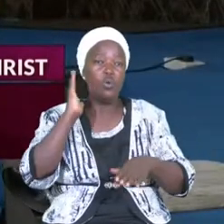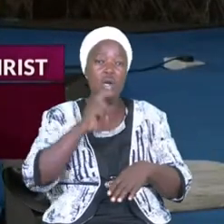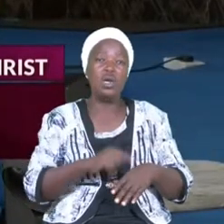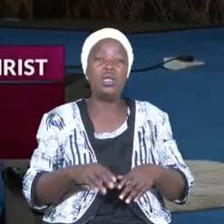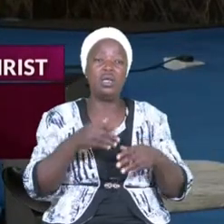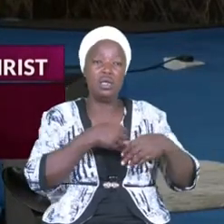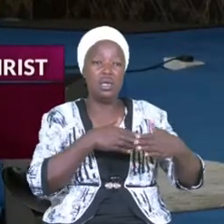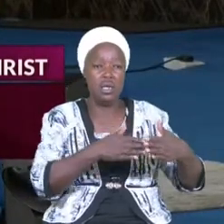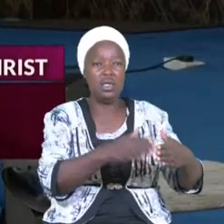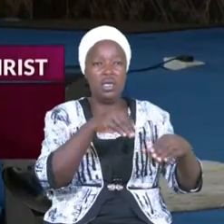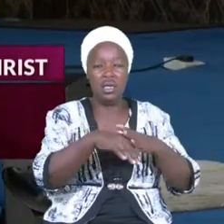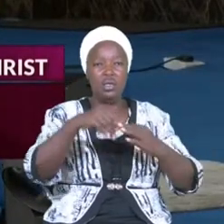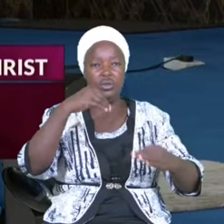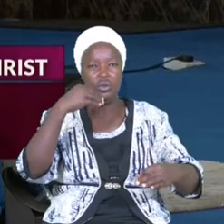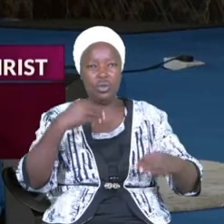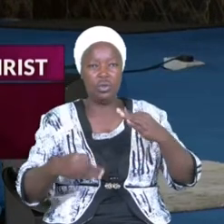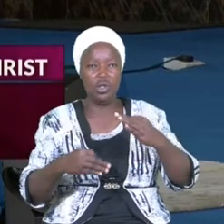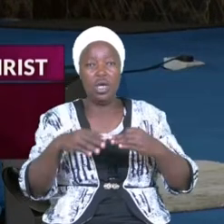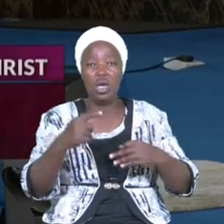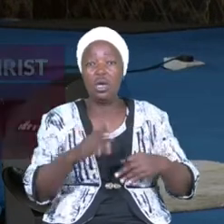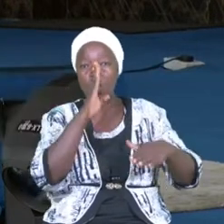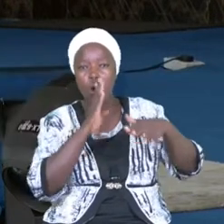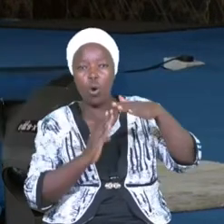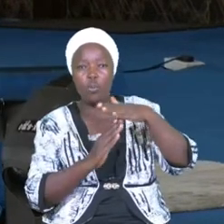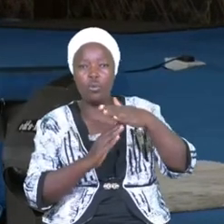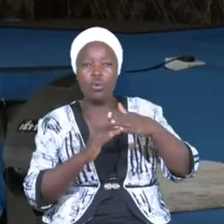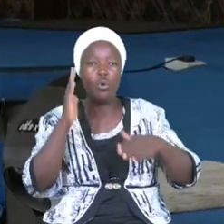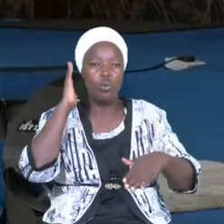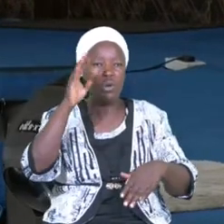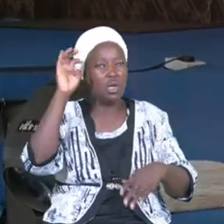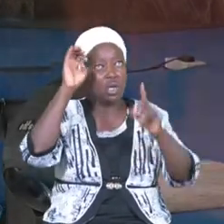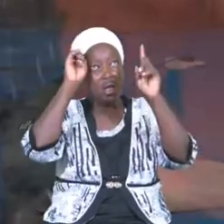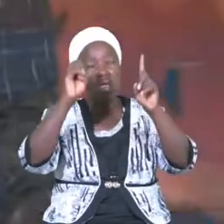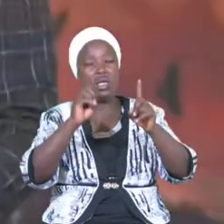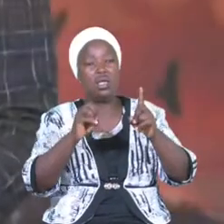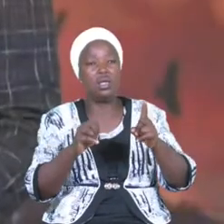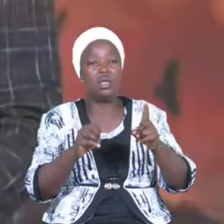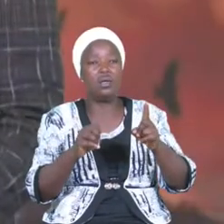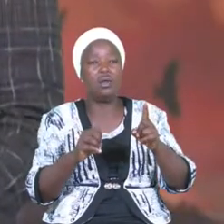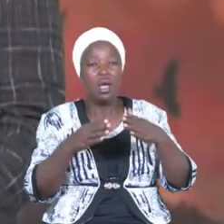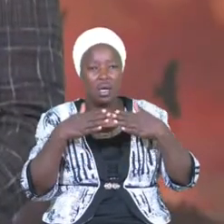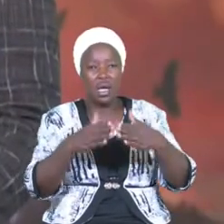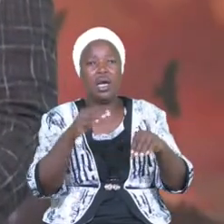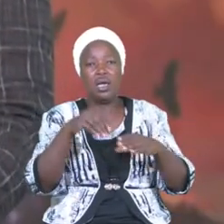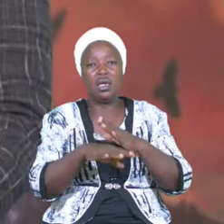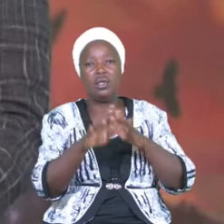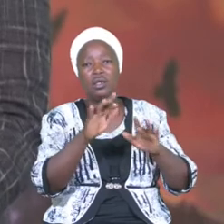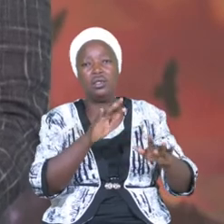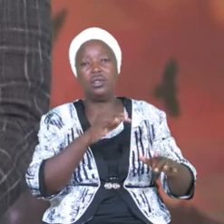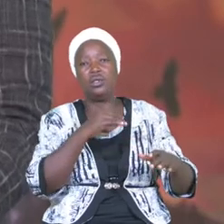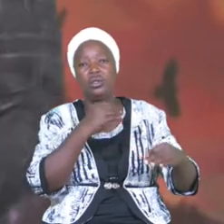The meek will he guide in judgment, and the meek will he teach his